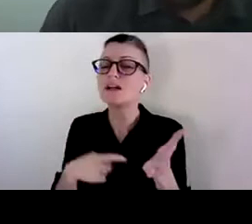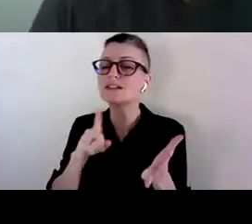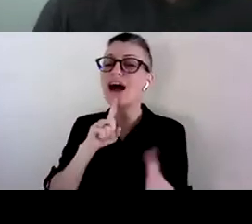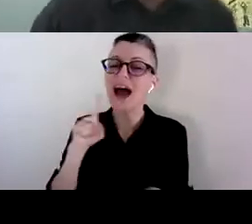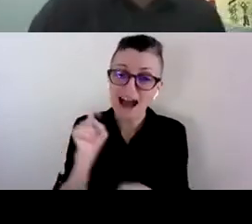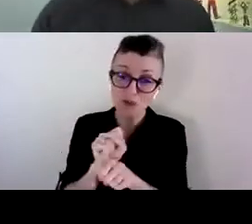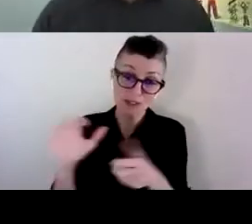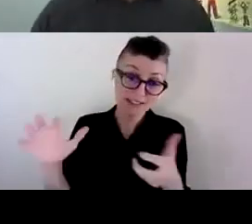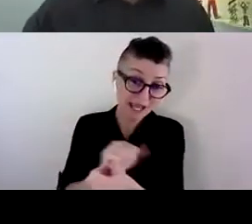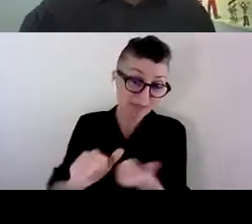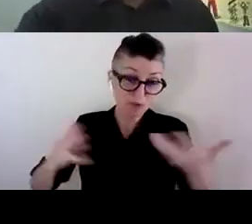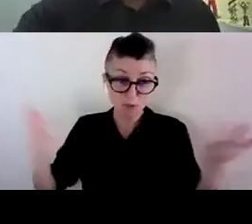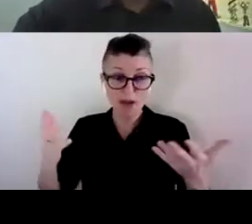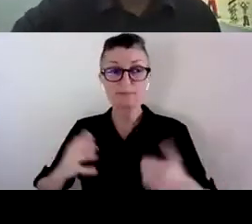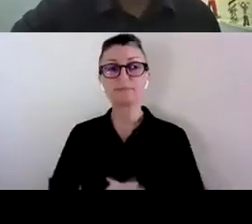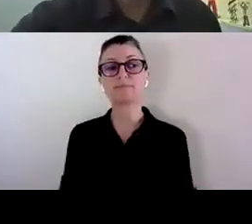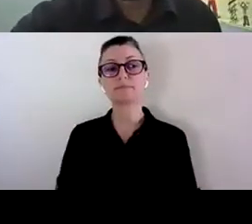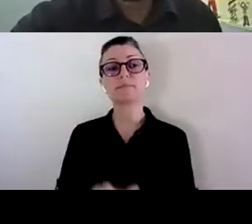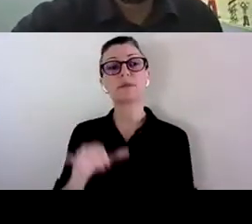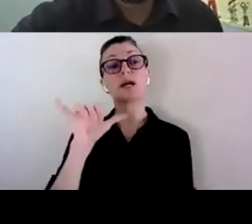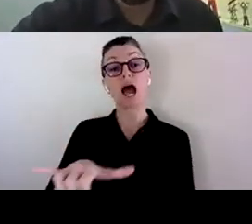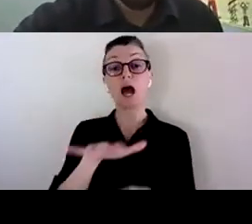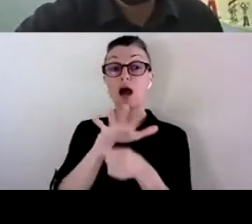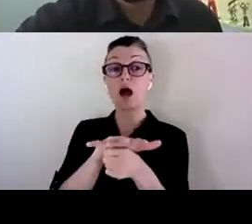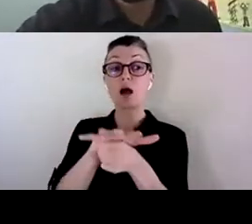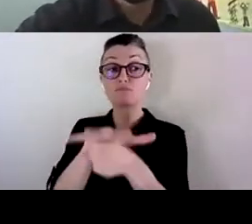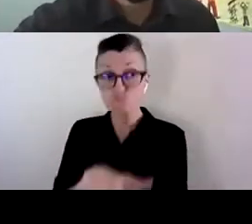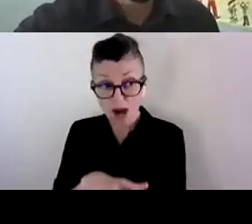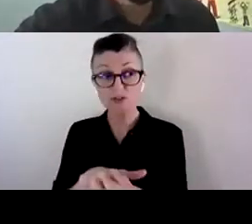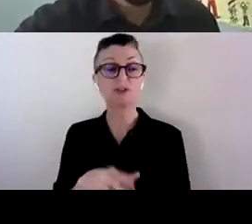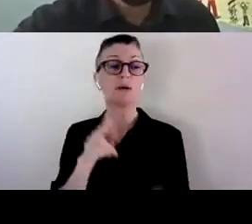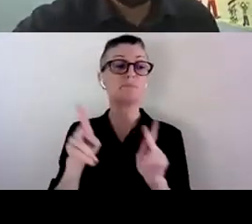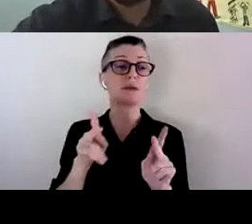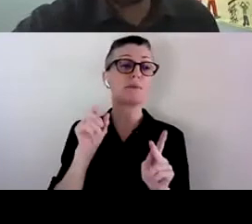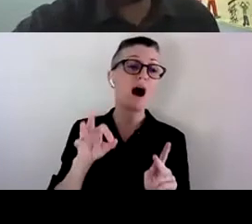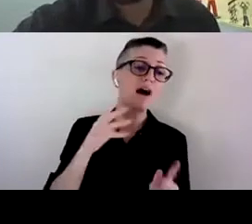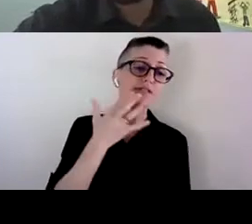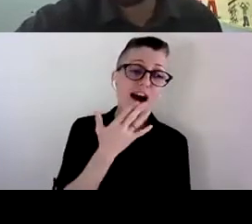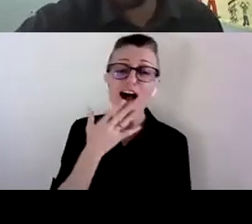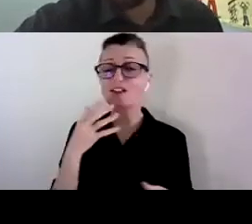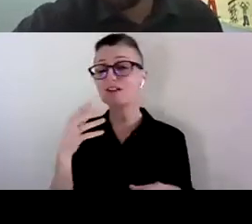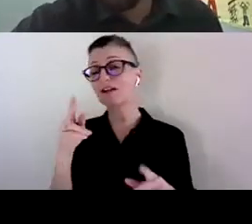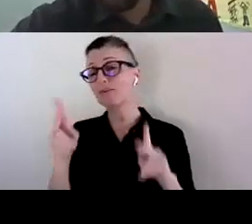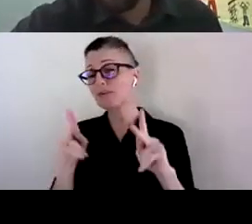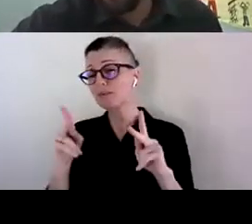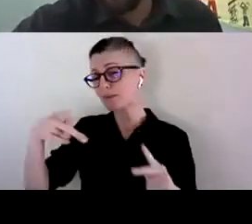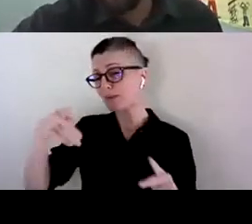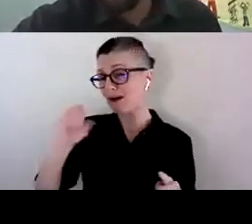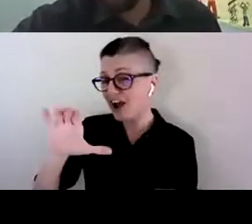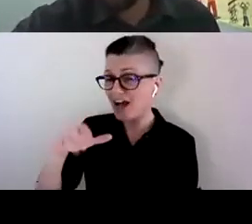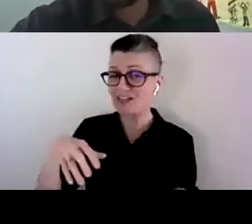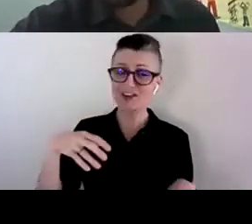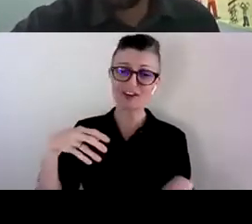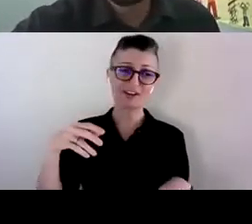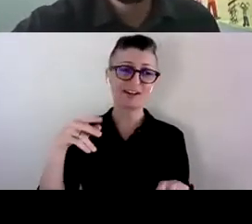So the research on how oppression affects peoples of color and other historically oppressed groups is clear. Oppression can lead to